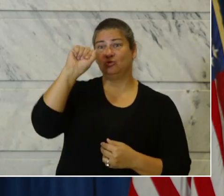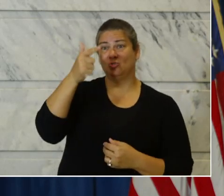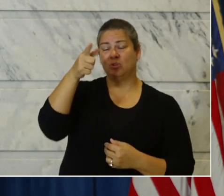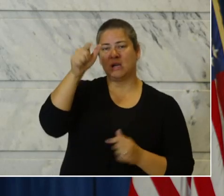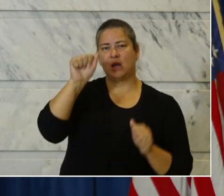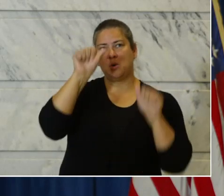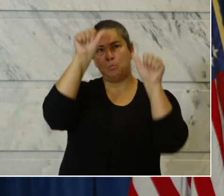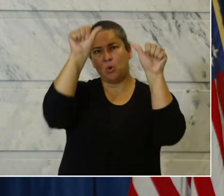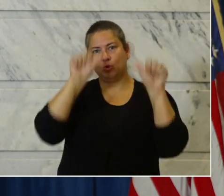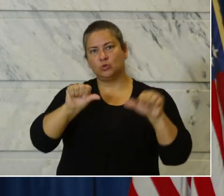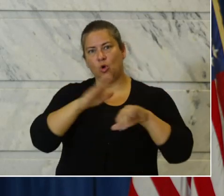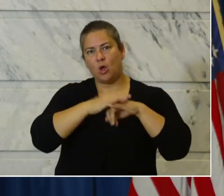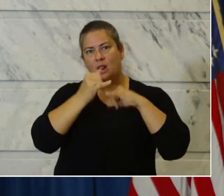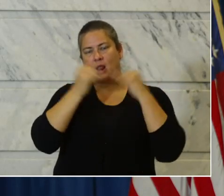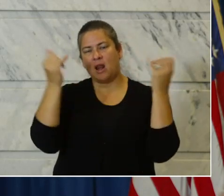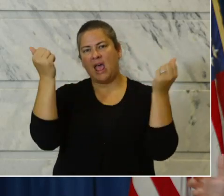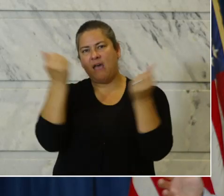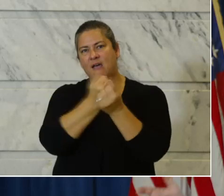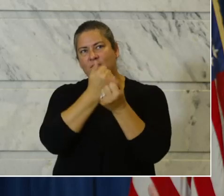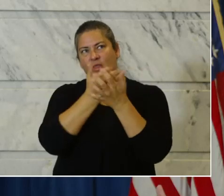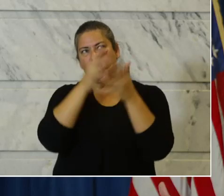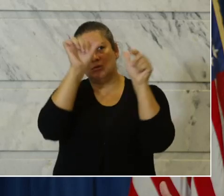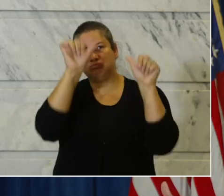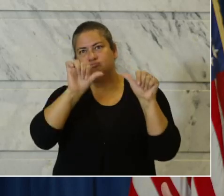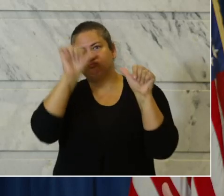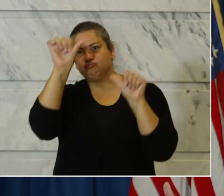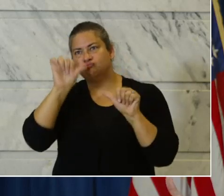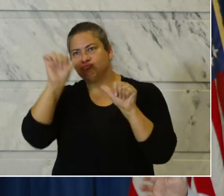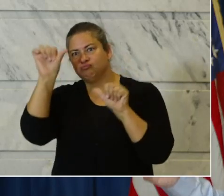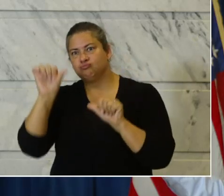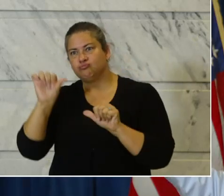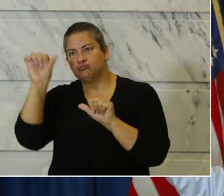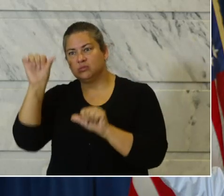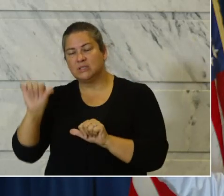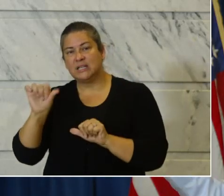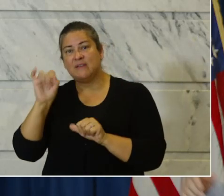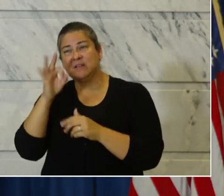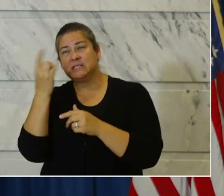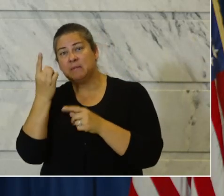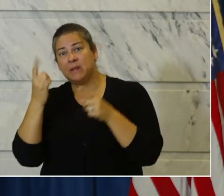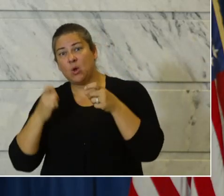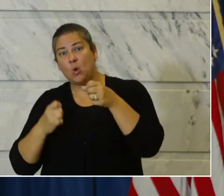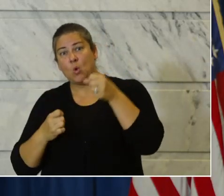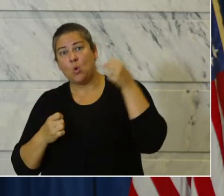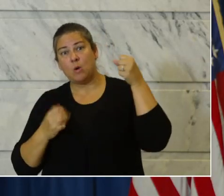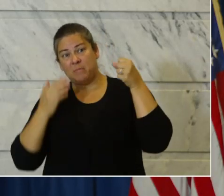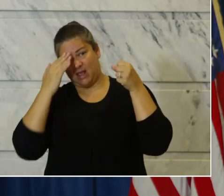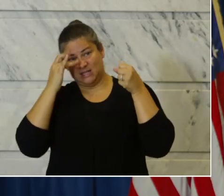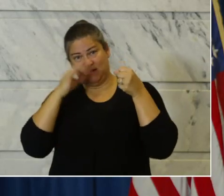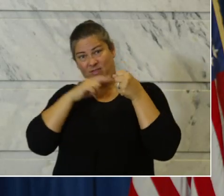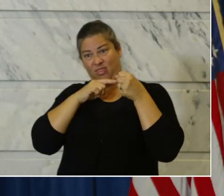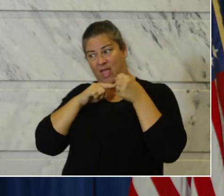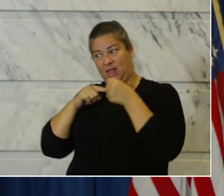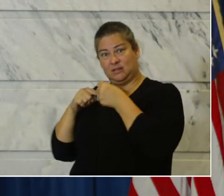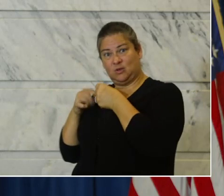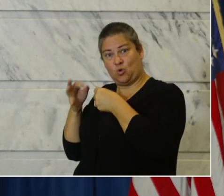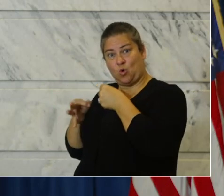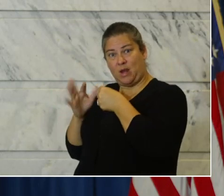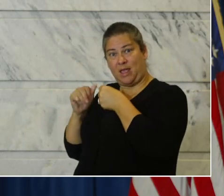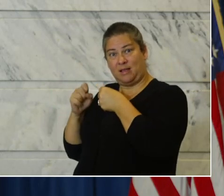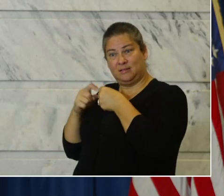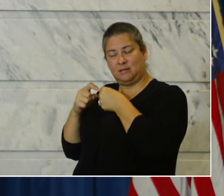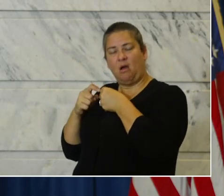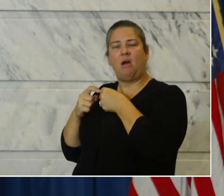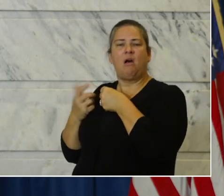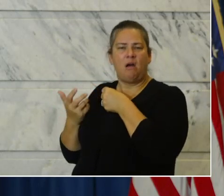it online. If there is some that needs to be held back because of the one indictment, then